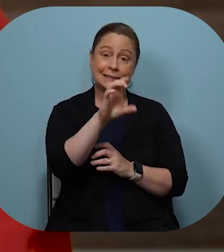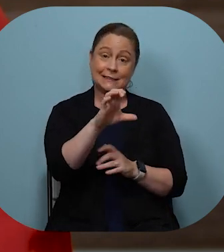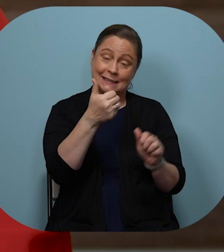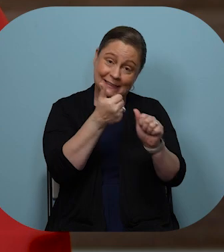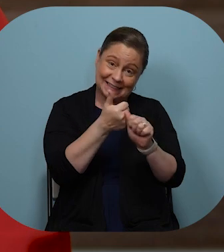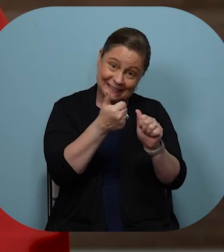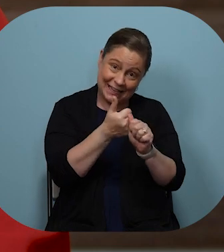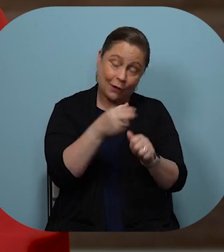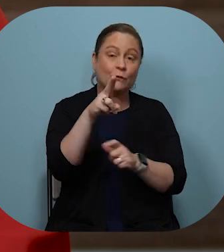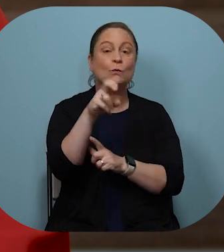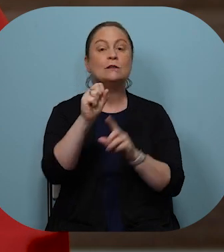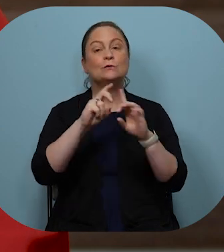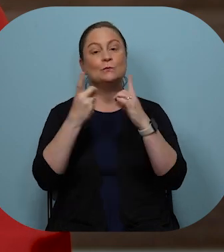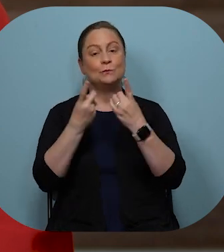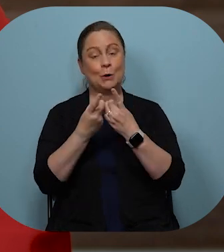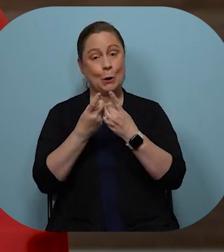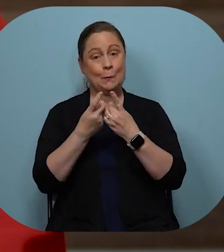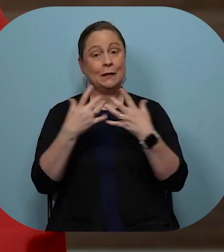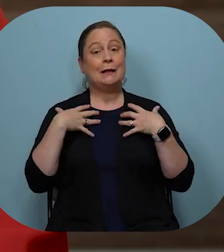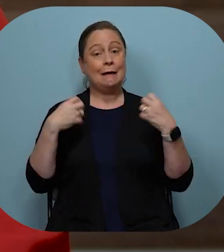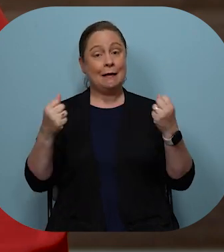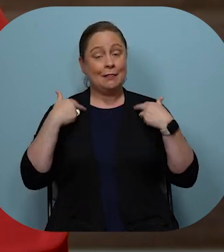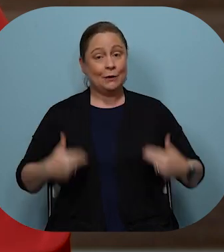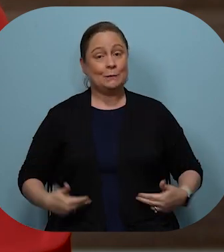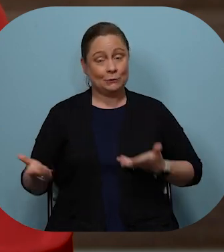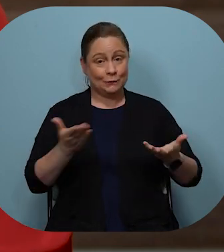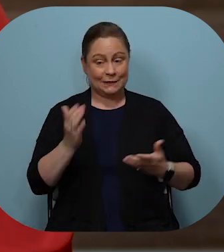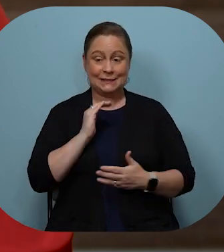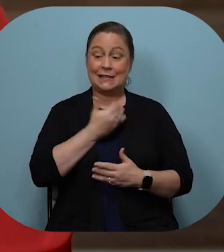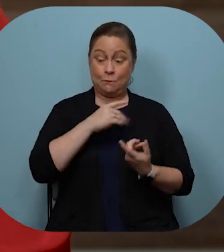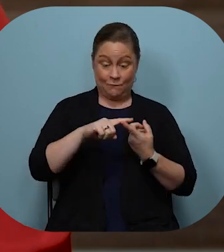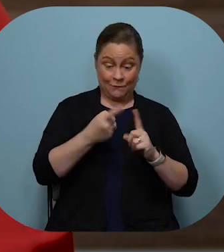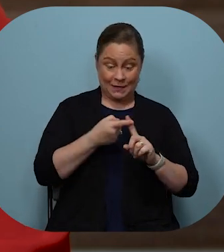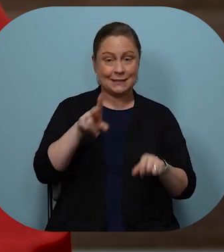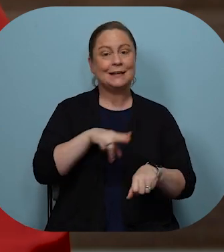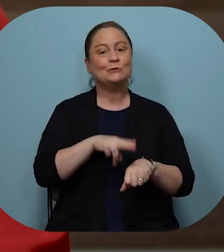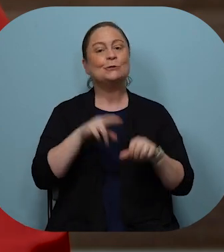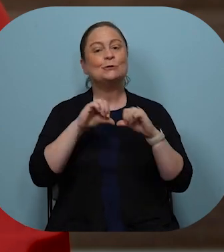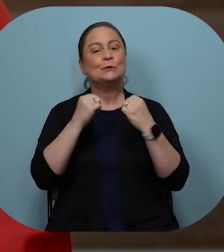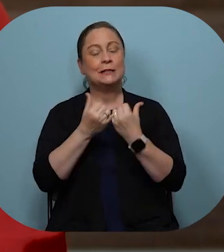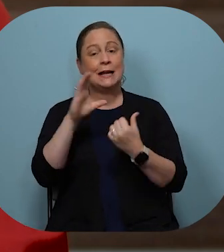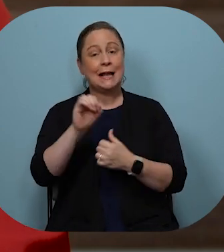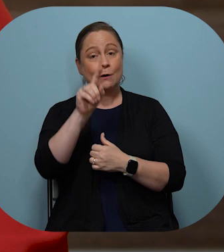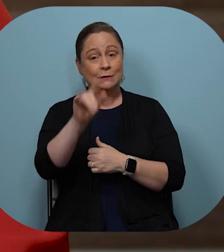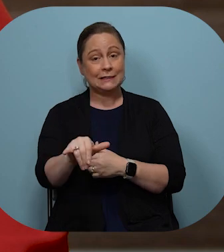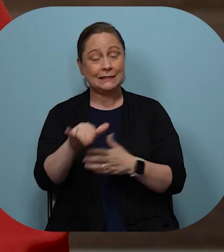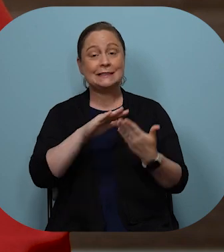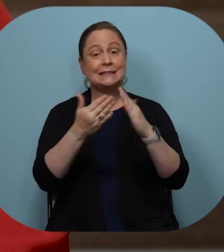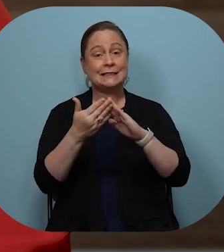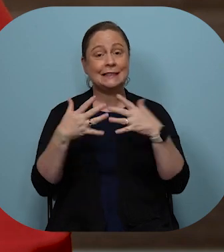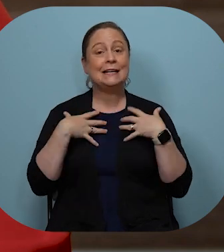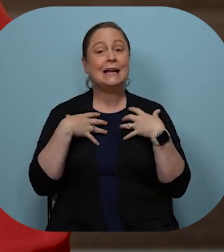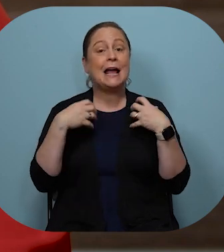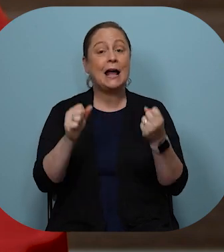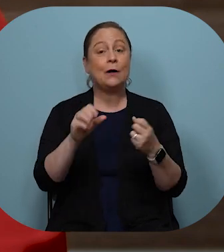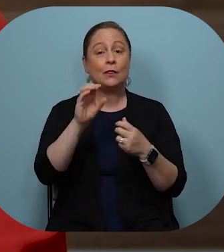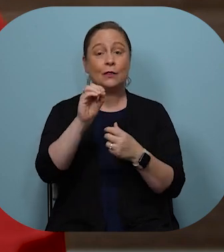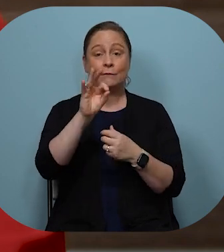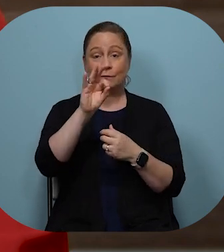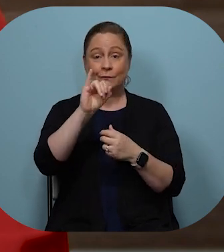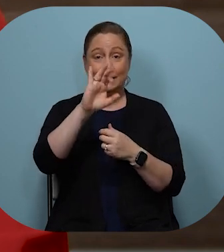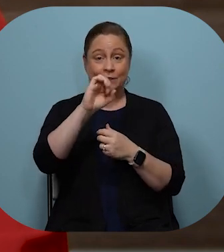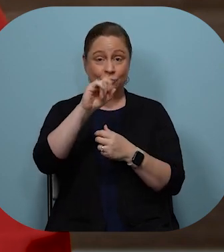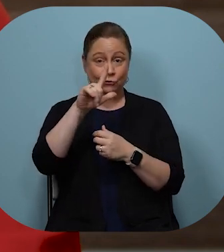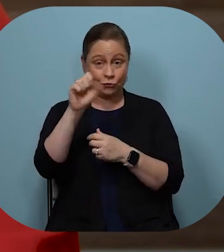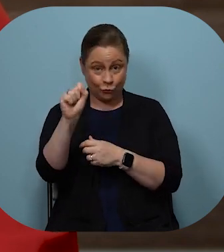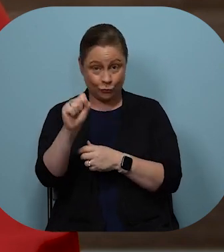of Health and Human Services, and our friends at the National Association of County and City Health Officials for helping CILs bridge